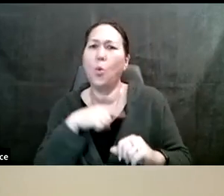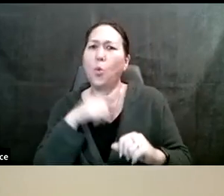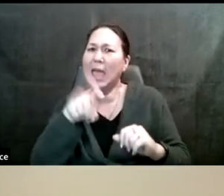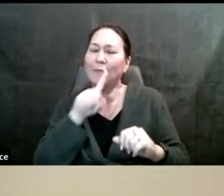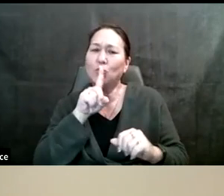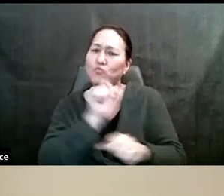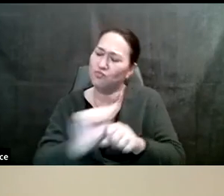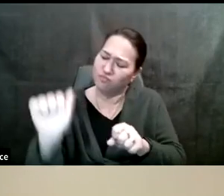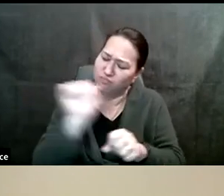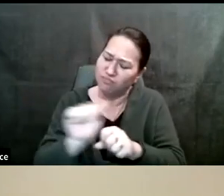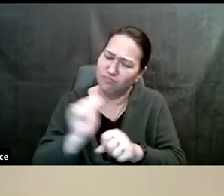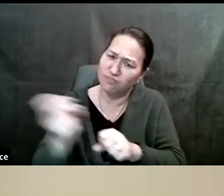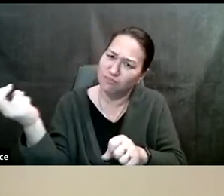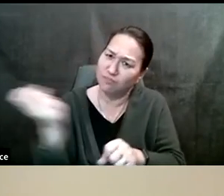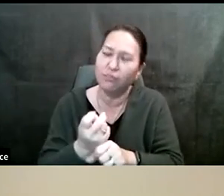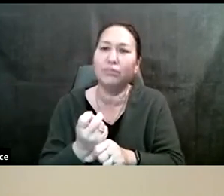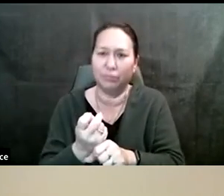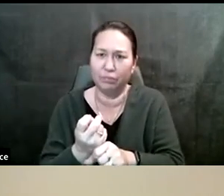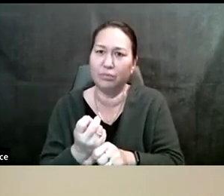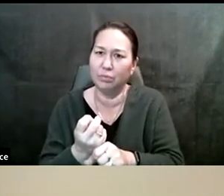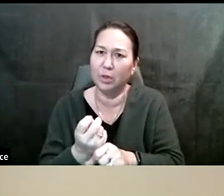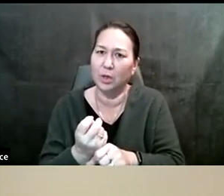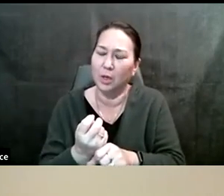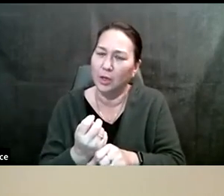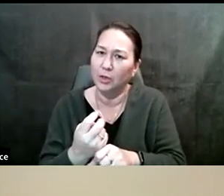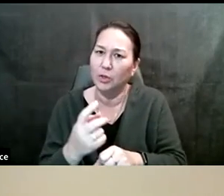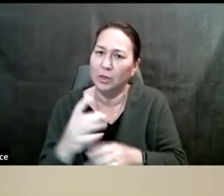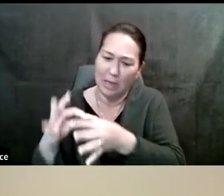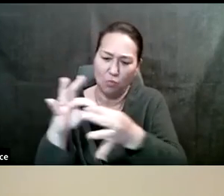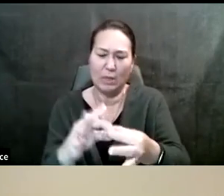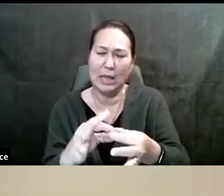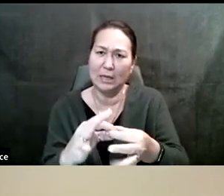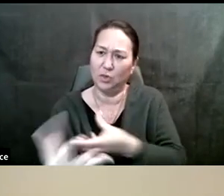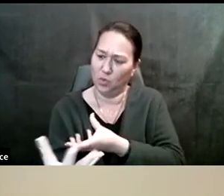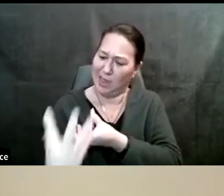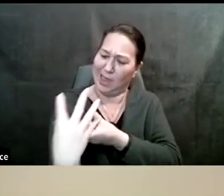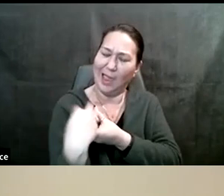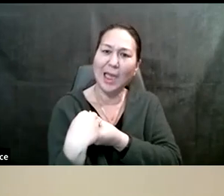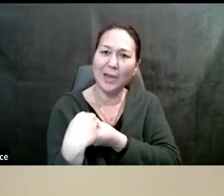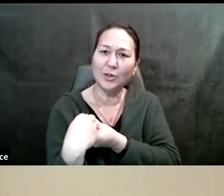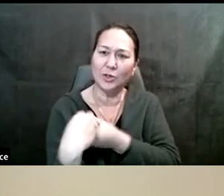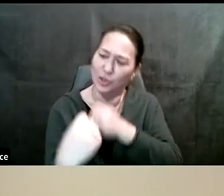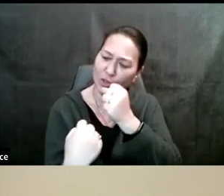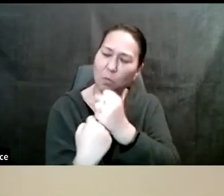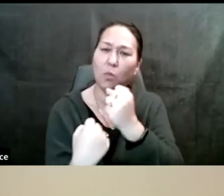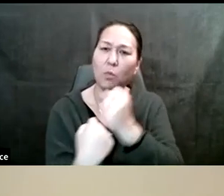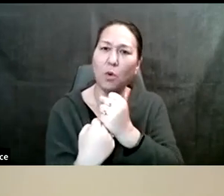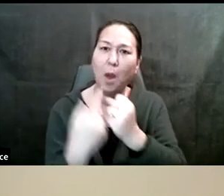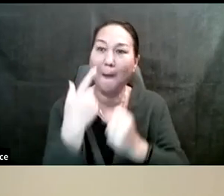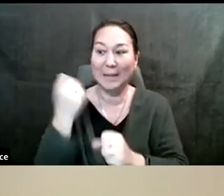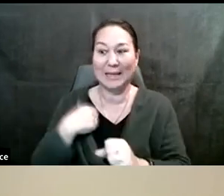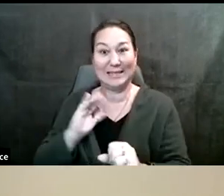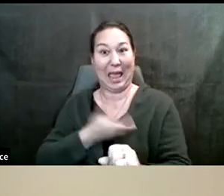relative to re-engagement um in support both because our dropout rate is going up